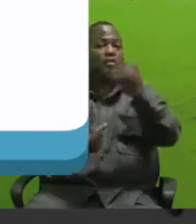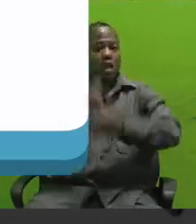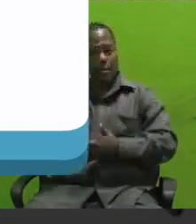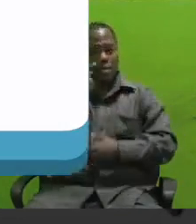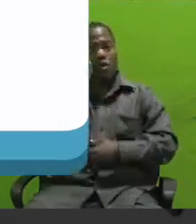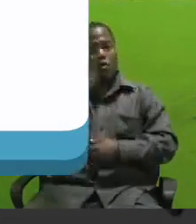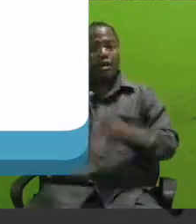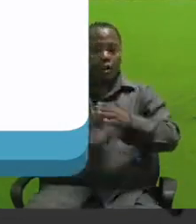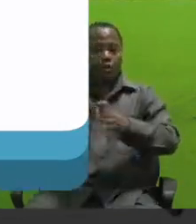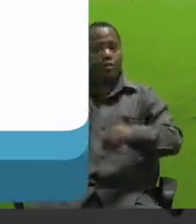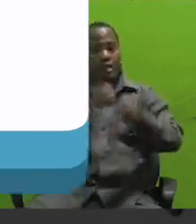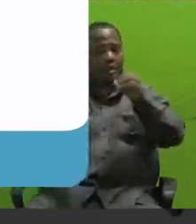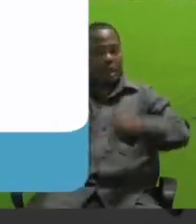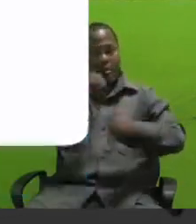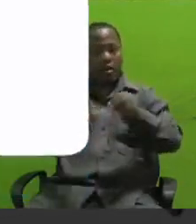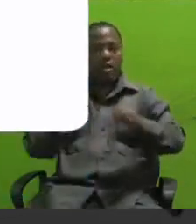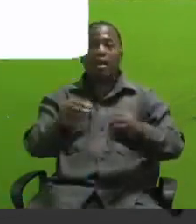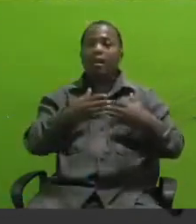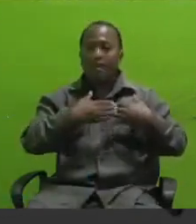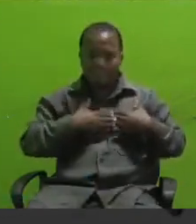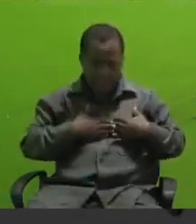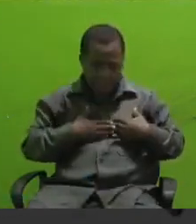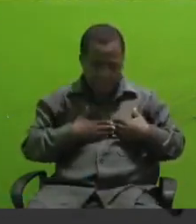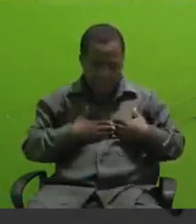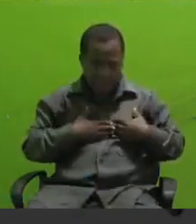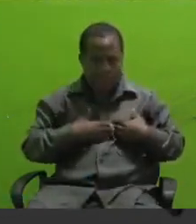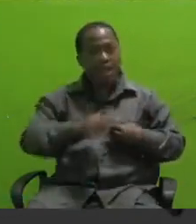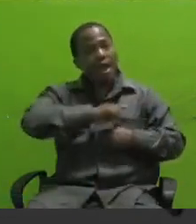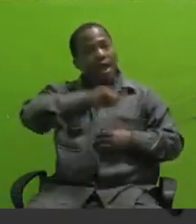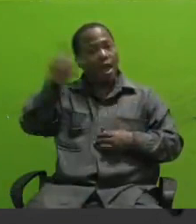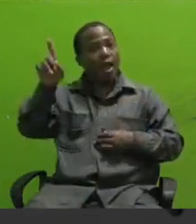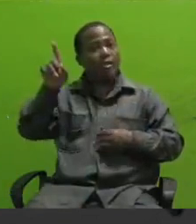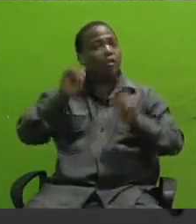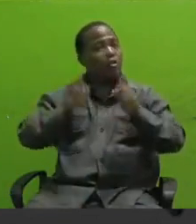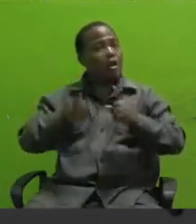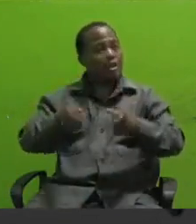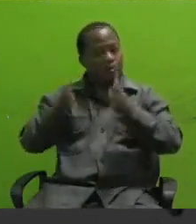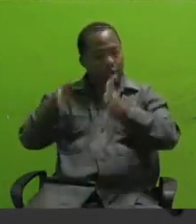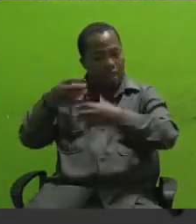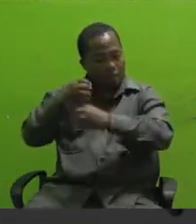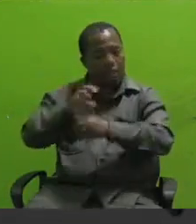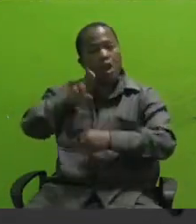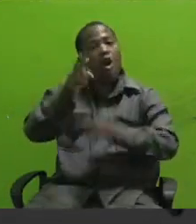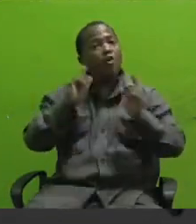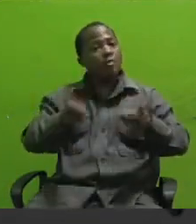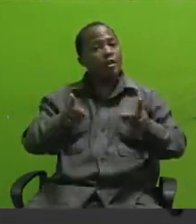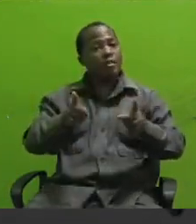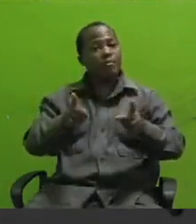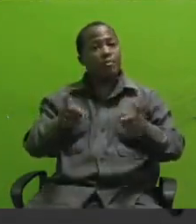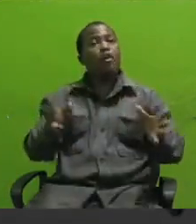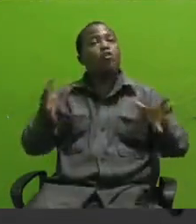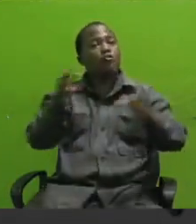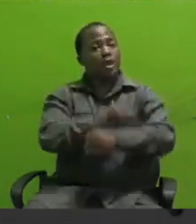you are using chemicals, please, my dear, ask your laboratory technician or a teacher to provide a